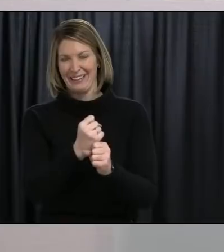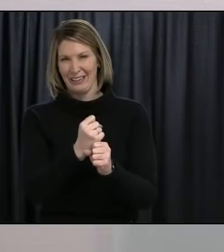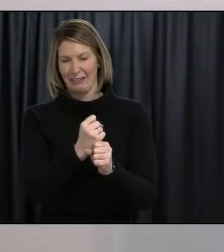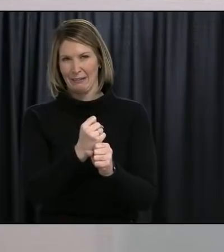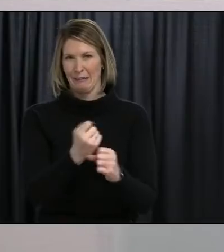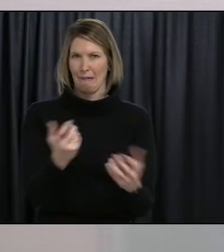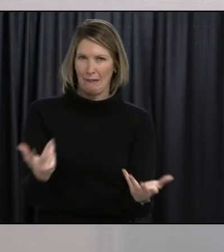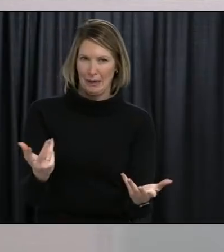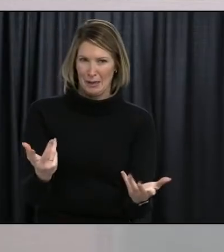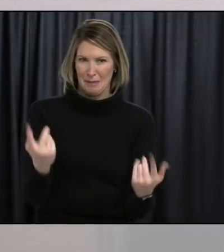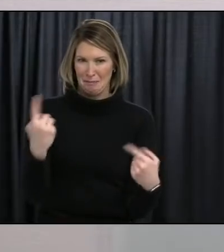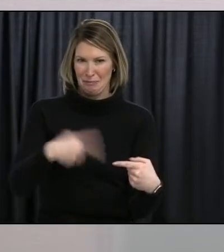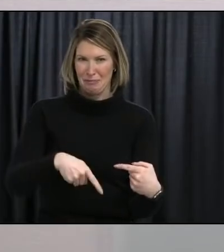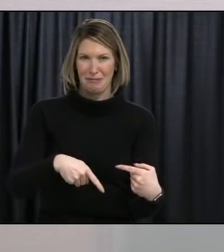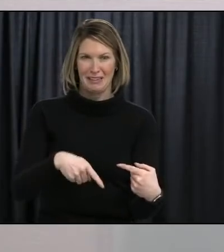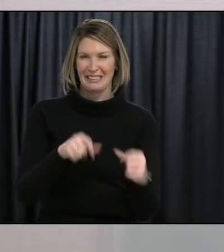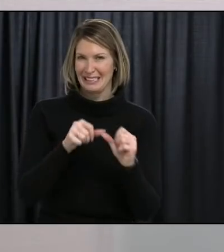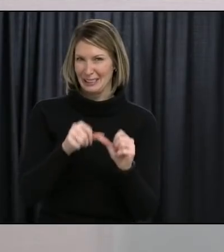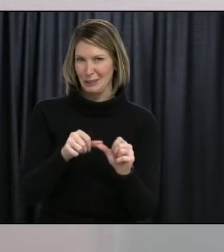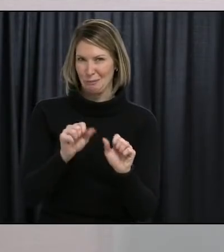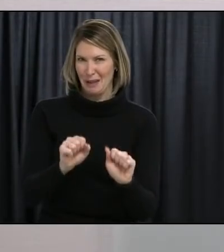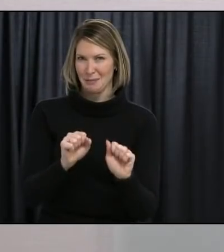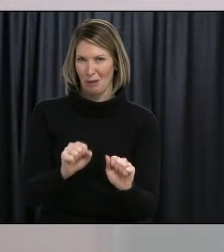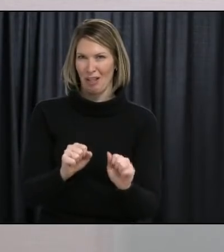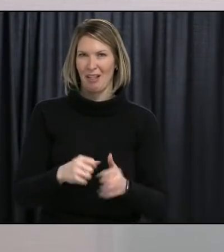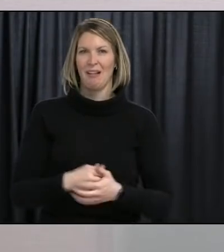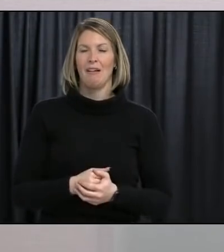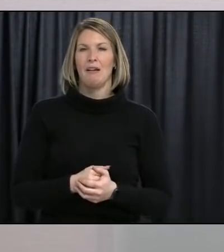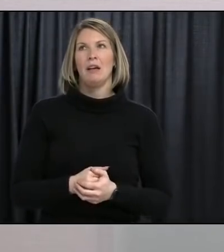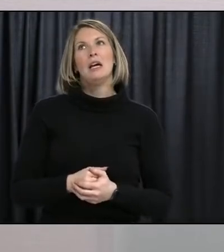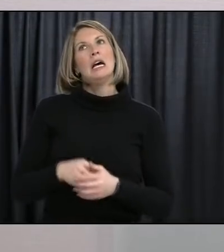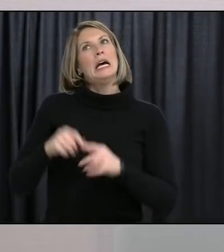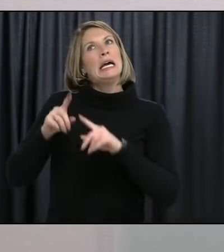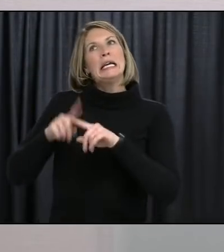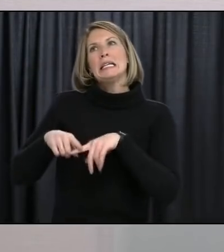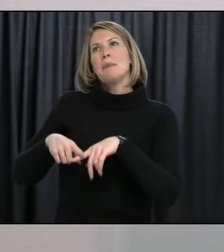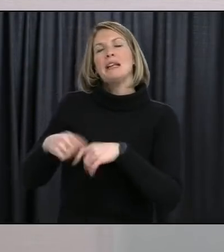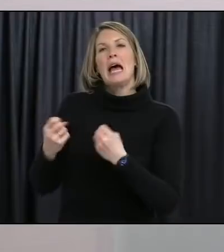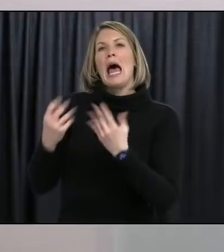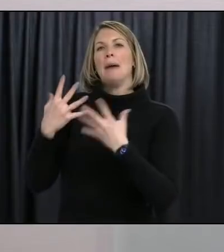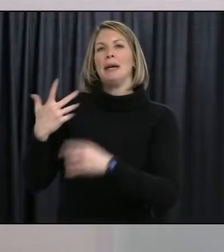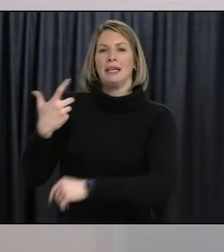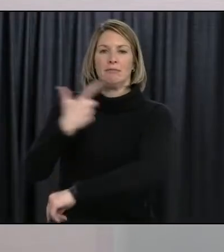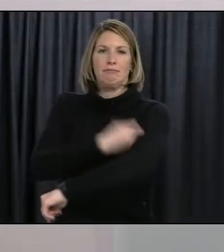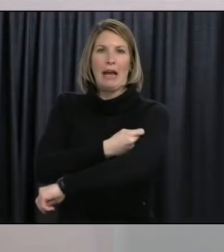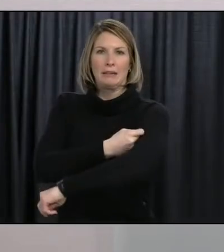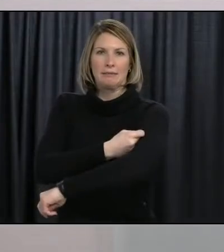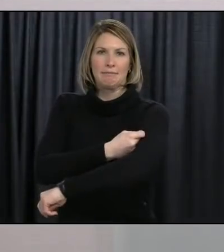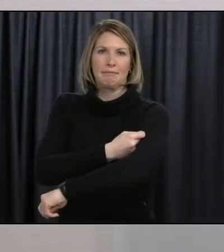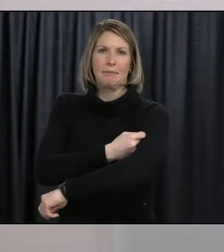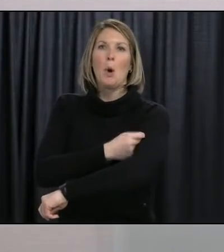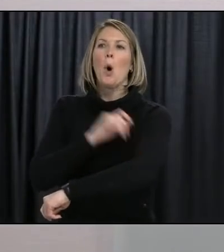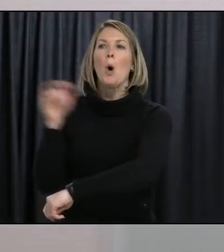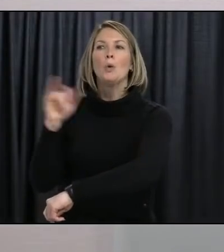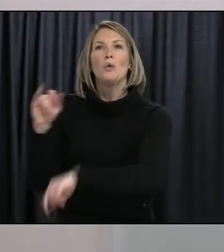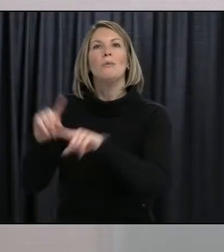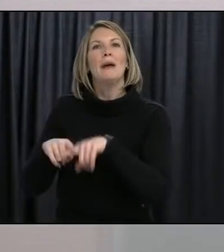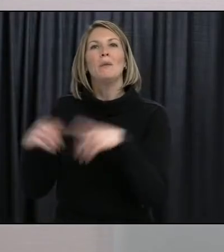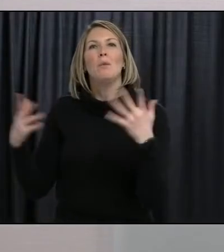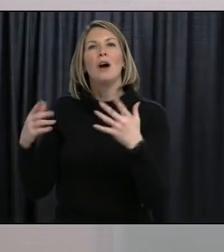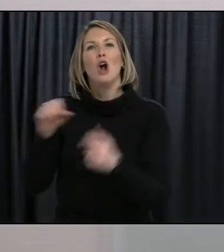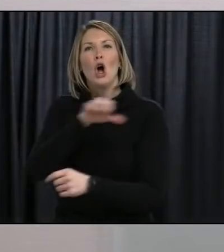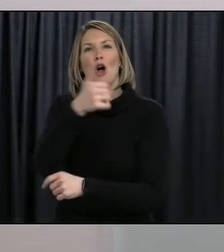think it's very much dependent on the rapidity with which we can get people vaccinated and what happens in other